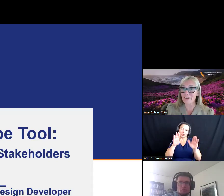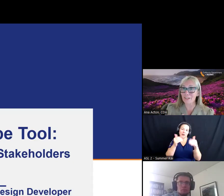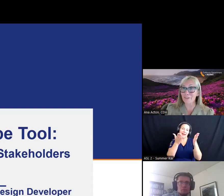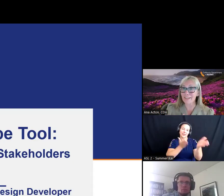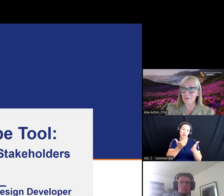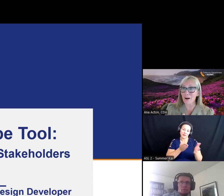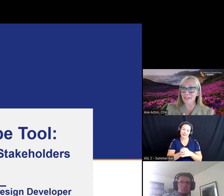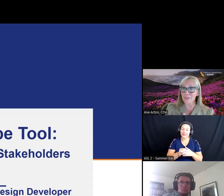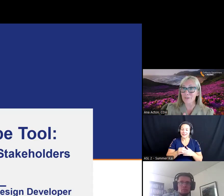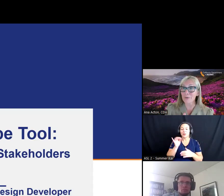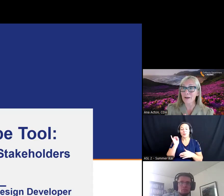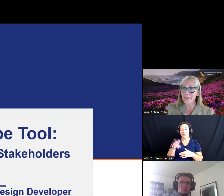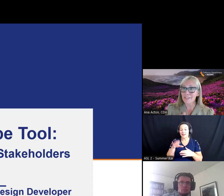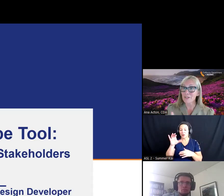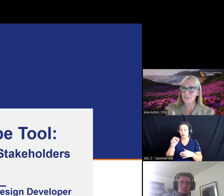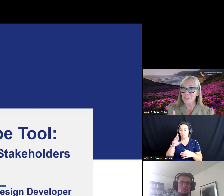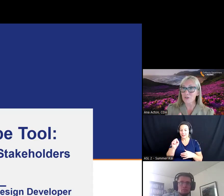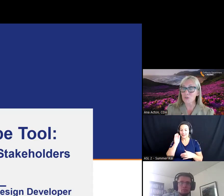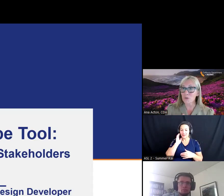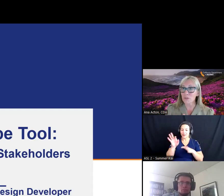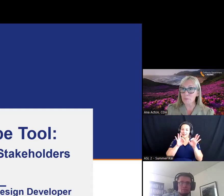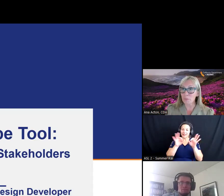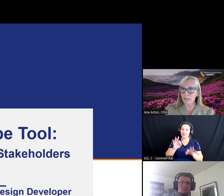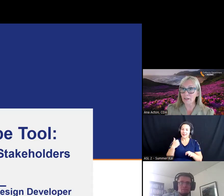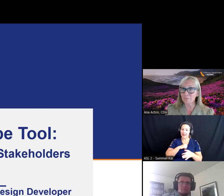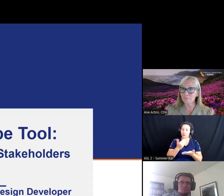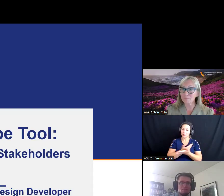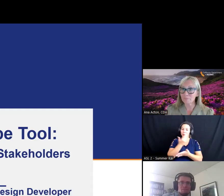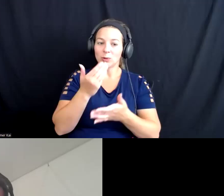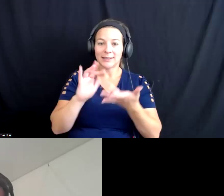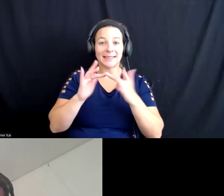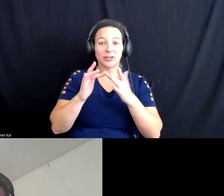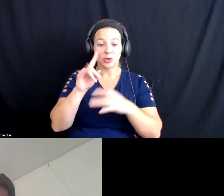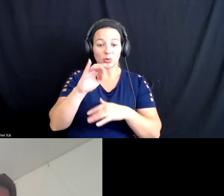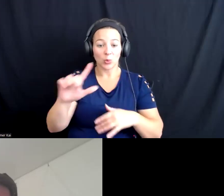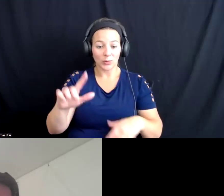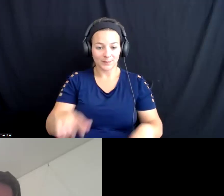turn it over to Chris to walk us through this new digital tool that we've been working on.